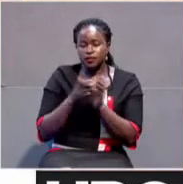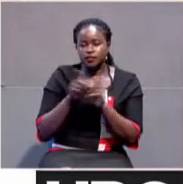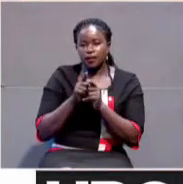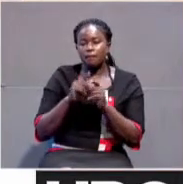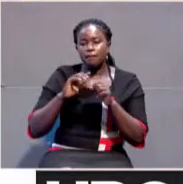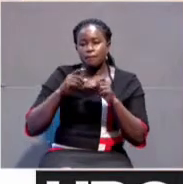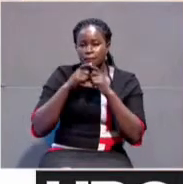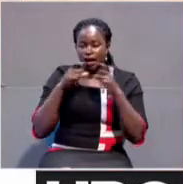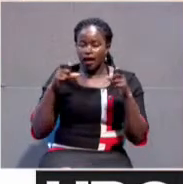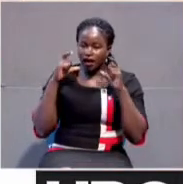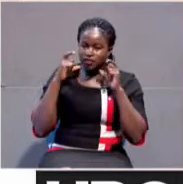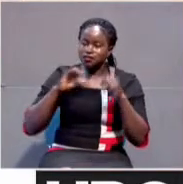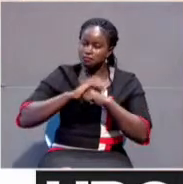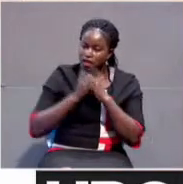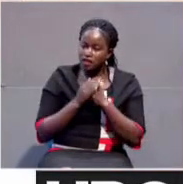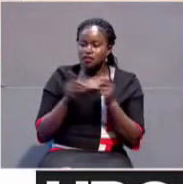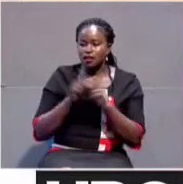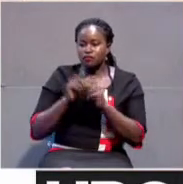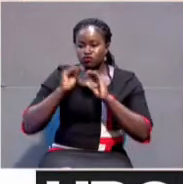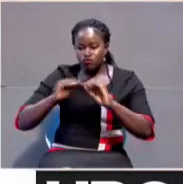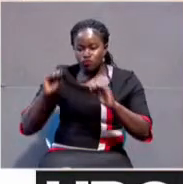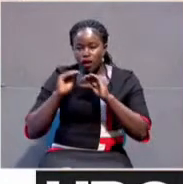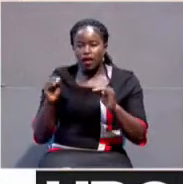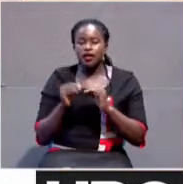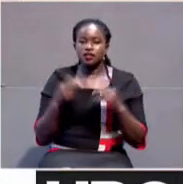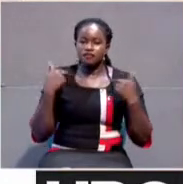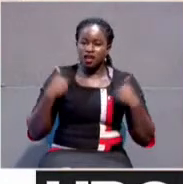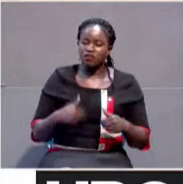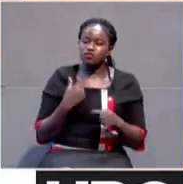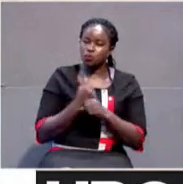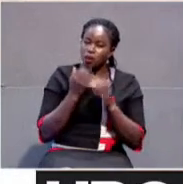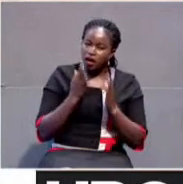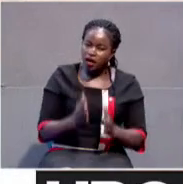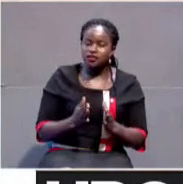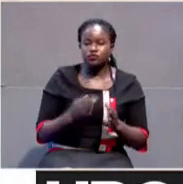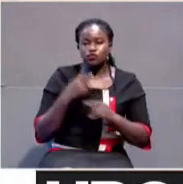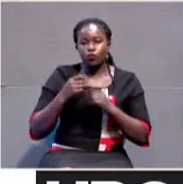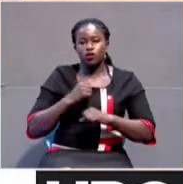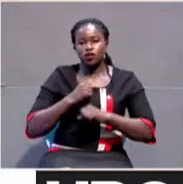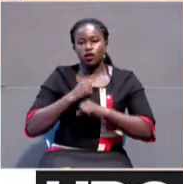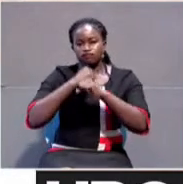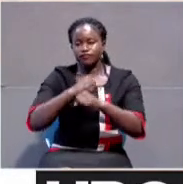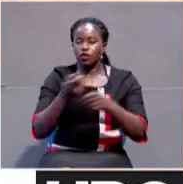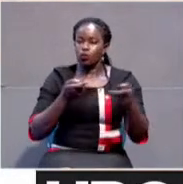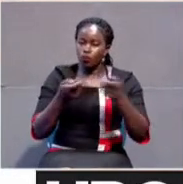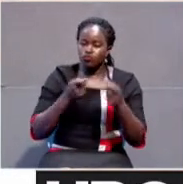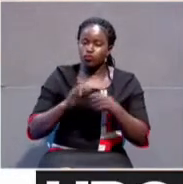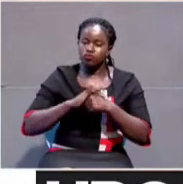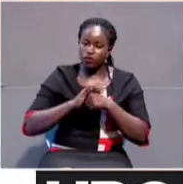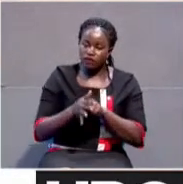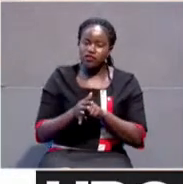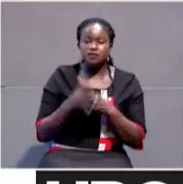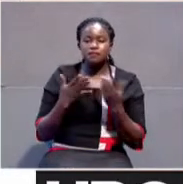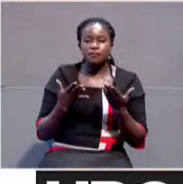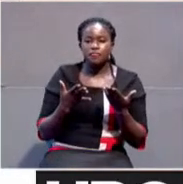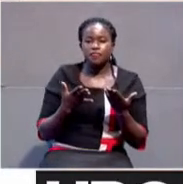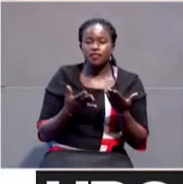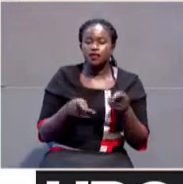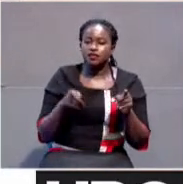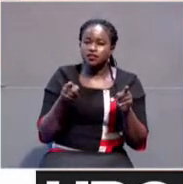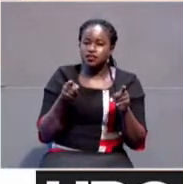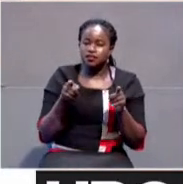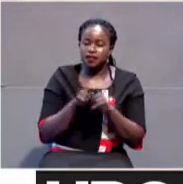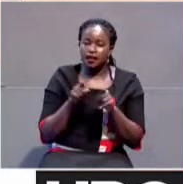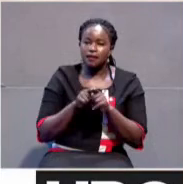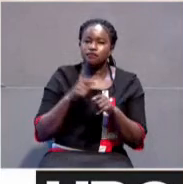They trained health workers, the ministry trained health workers on infection prevention control, as well as